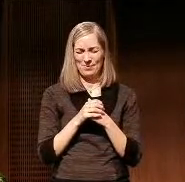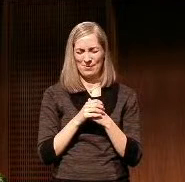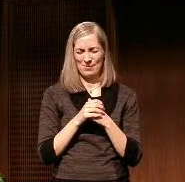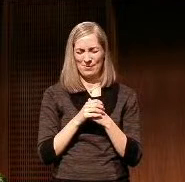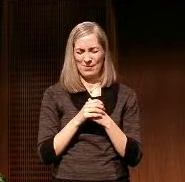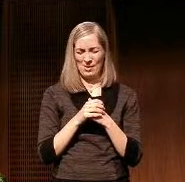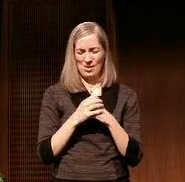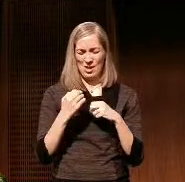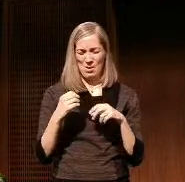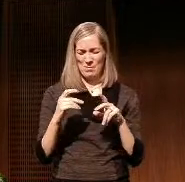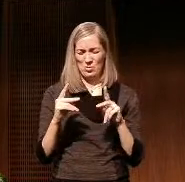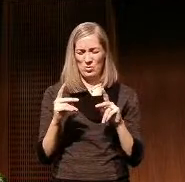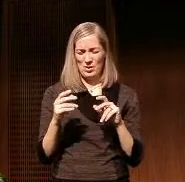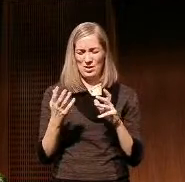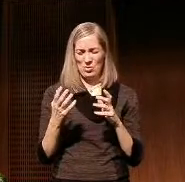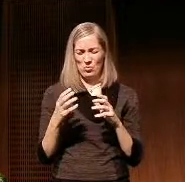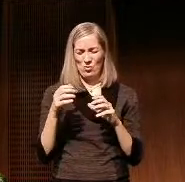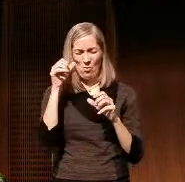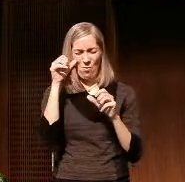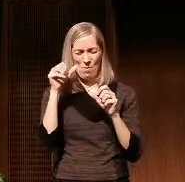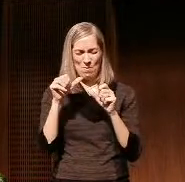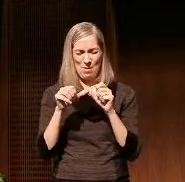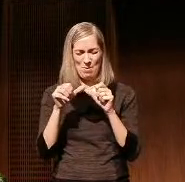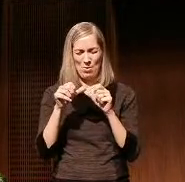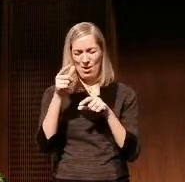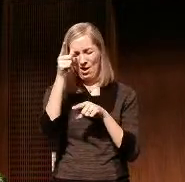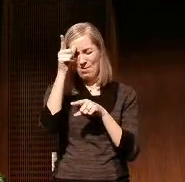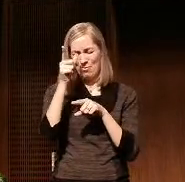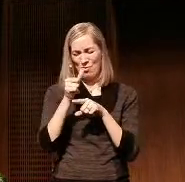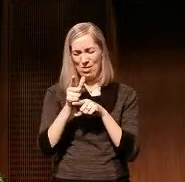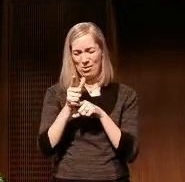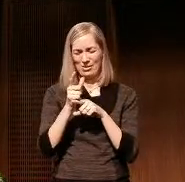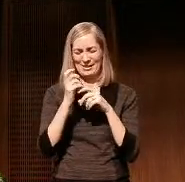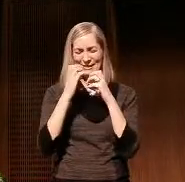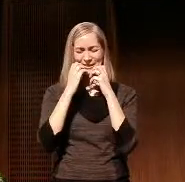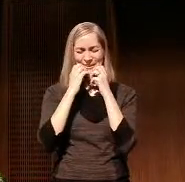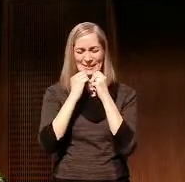to remember a brother who is dear to us.